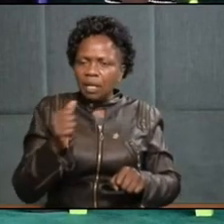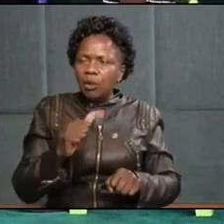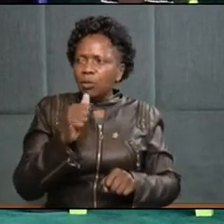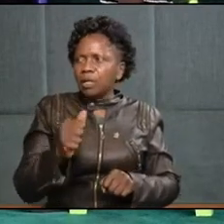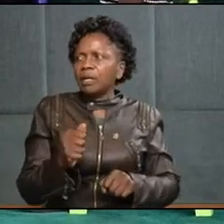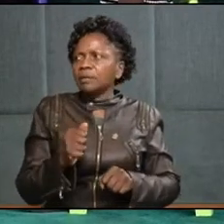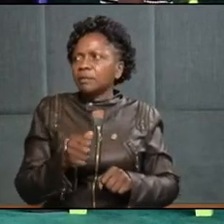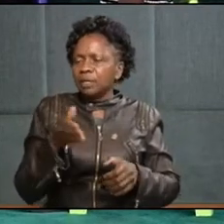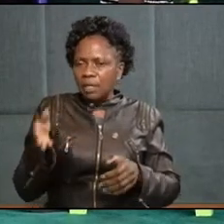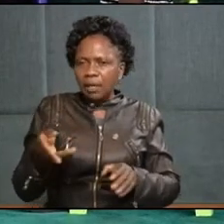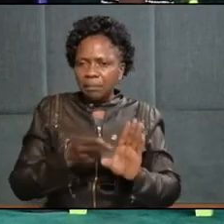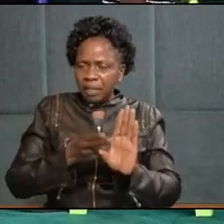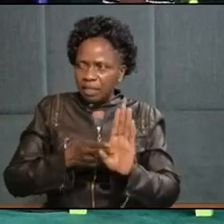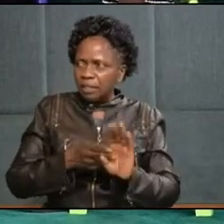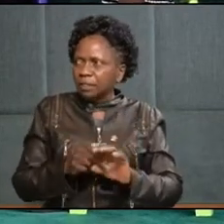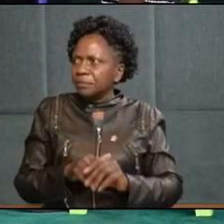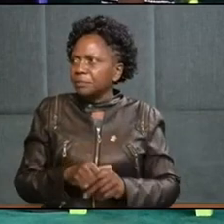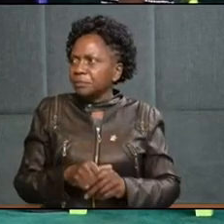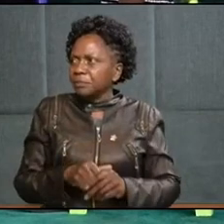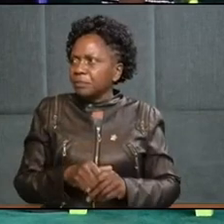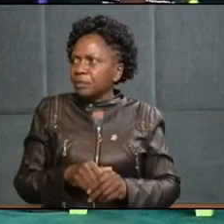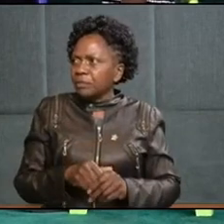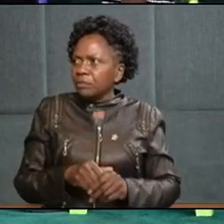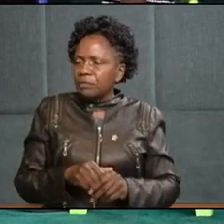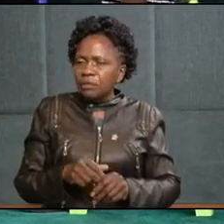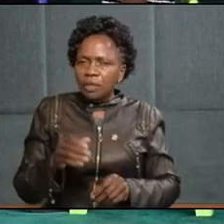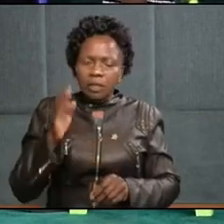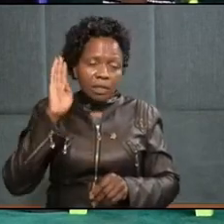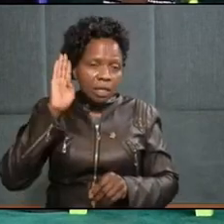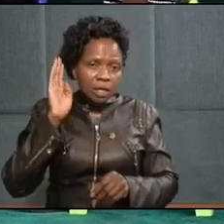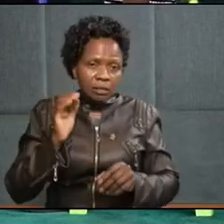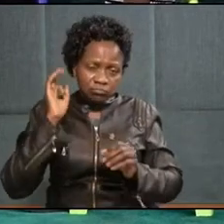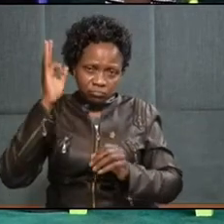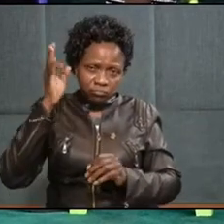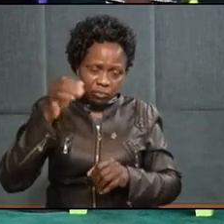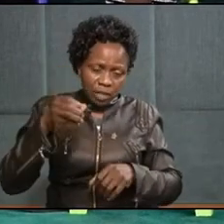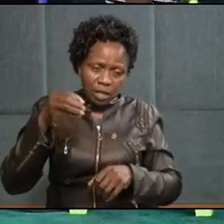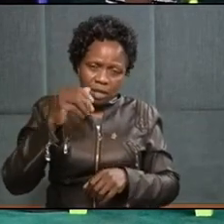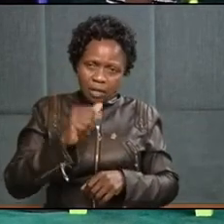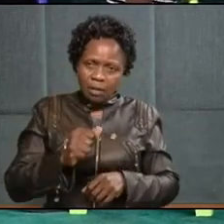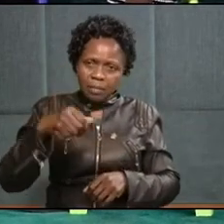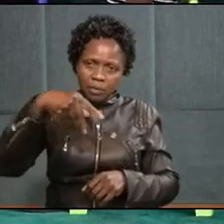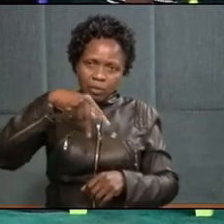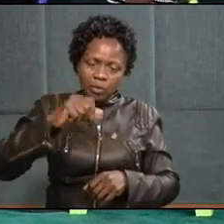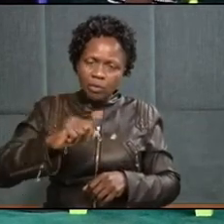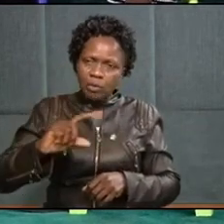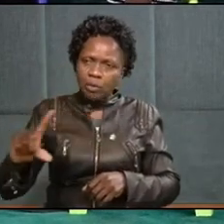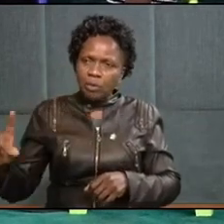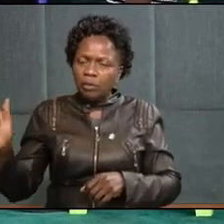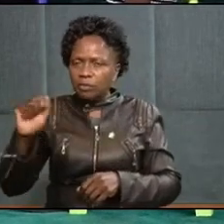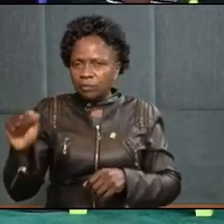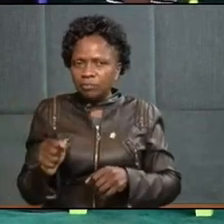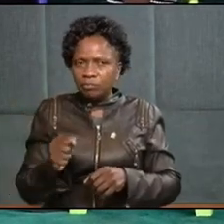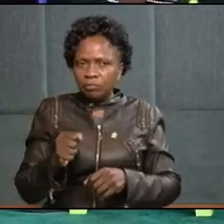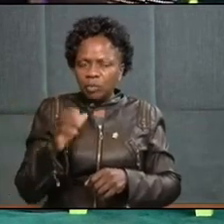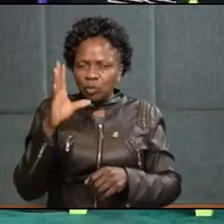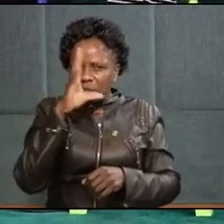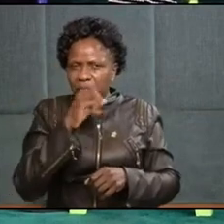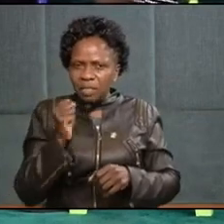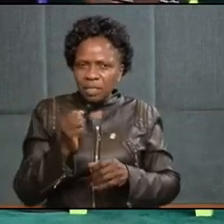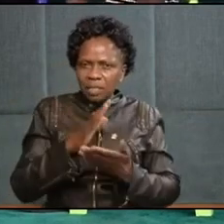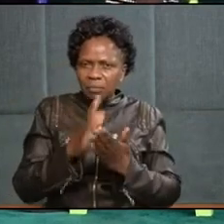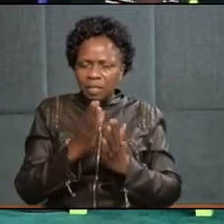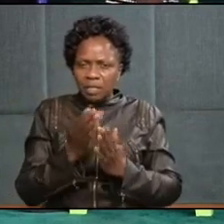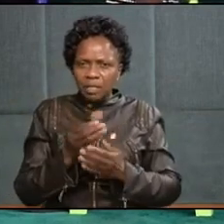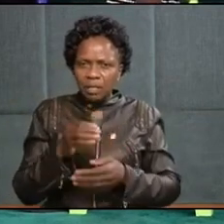Yes, Priscilla and Aquila. And Priscilla and Aquila had Apollos preach the word of God, but Apollos was missing something.